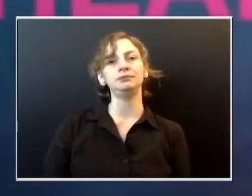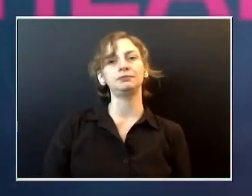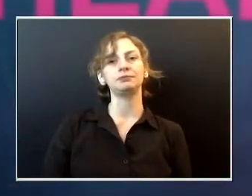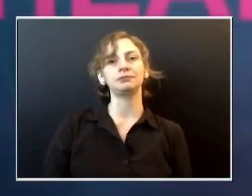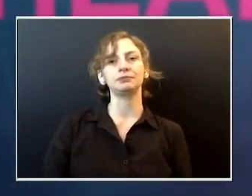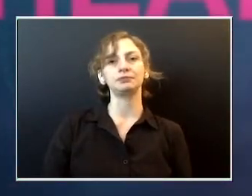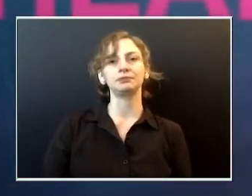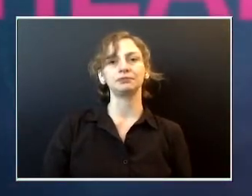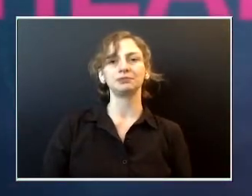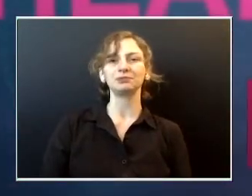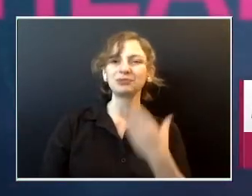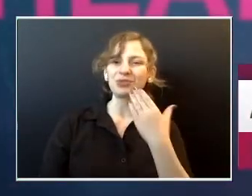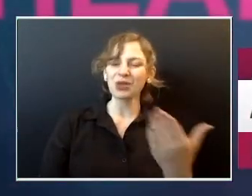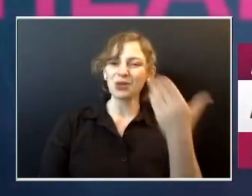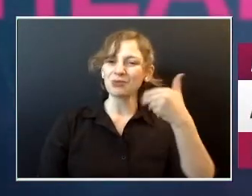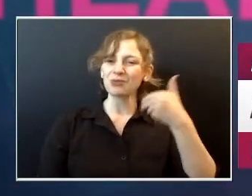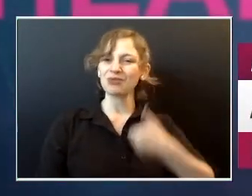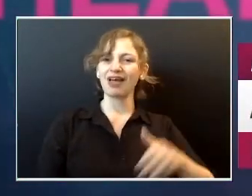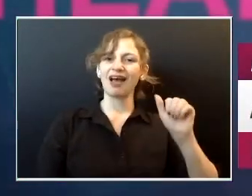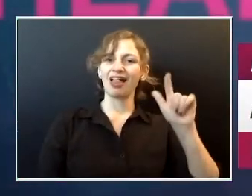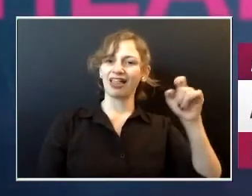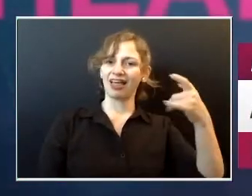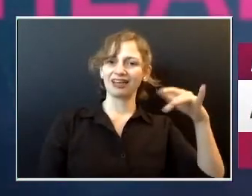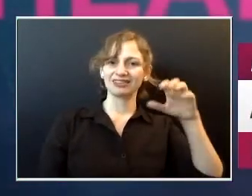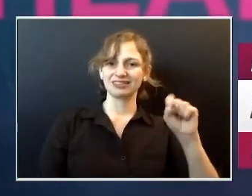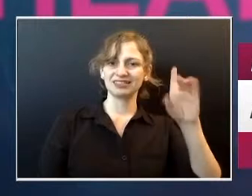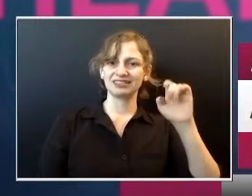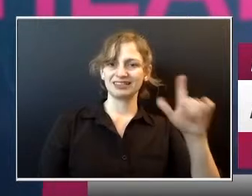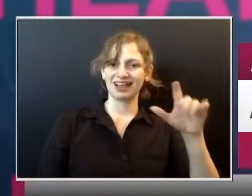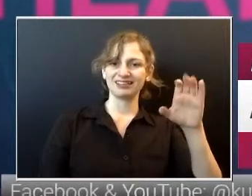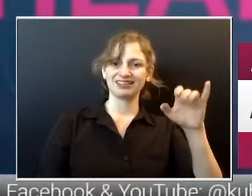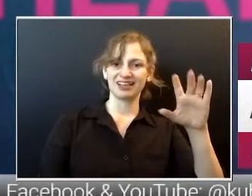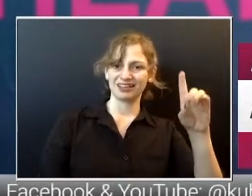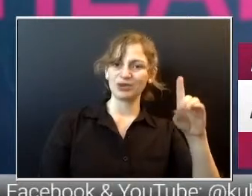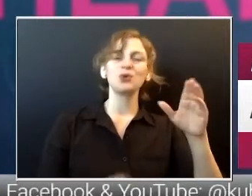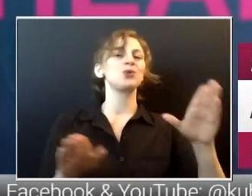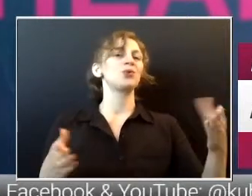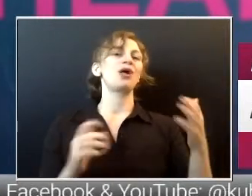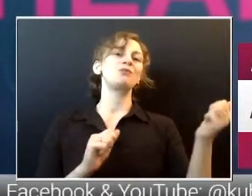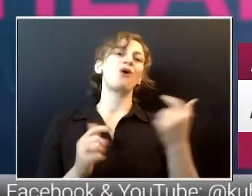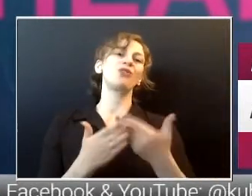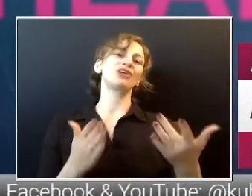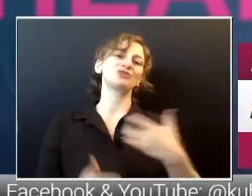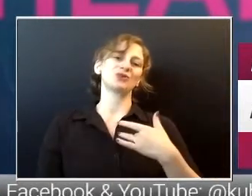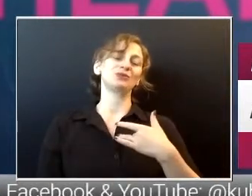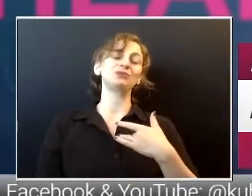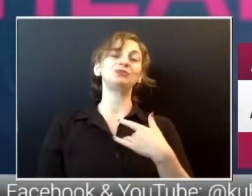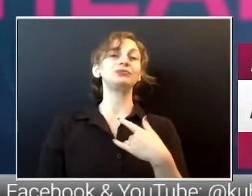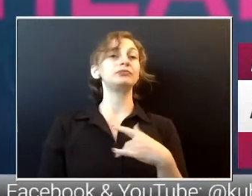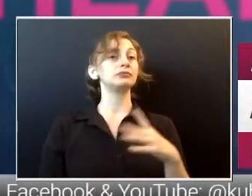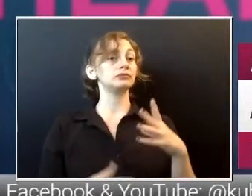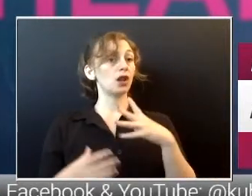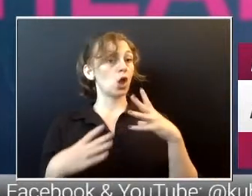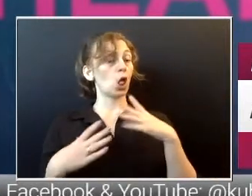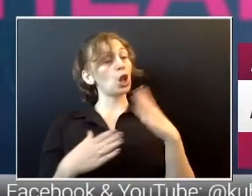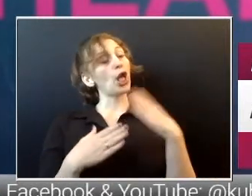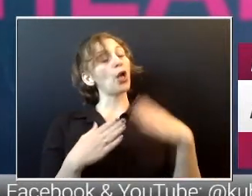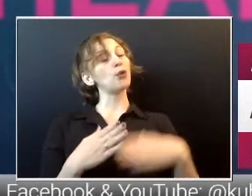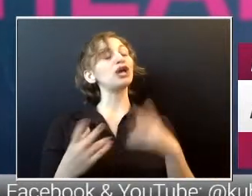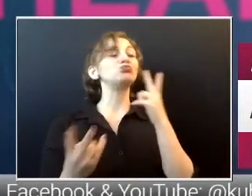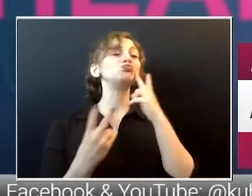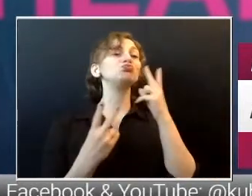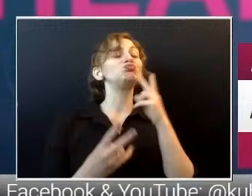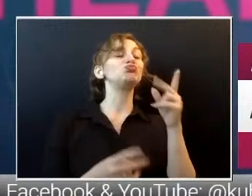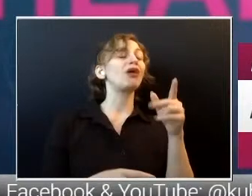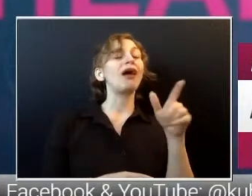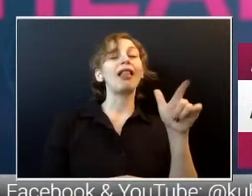Good morning, I'm Alexis Del Cid. Welcome to All Things Heart. A holiday weekend at the lake took a terrible turn when Cynthia Akagi felt